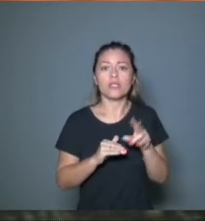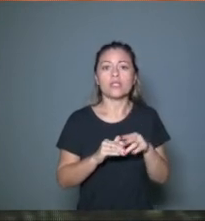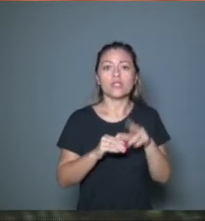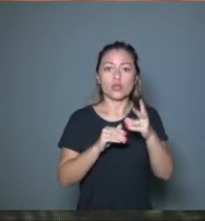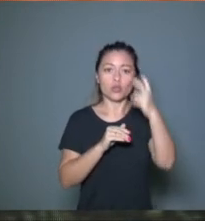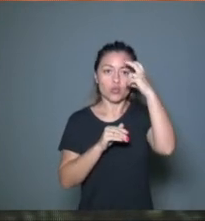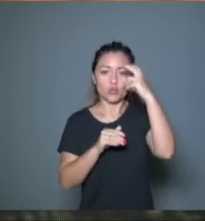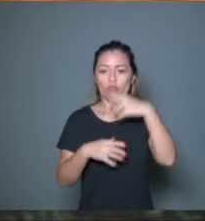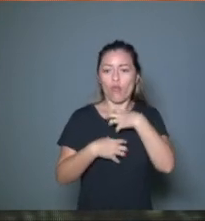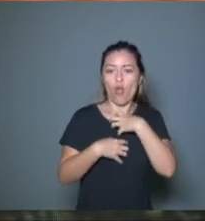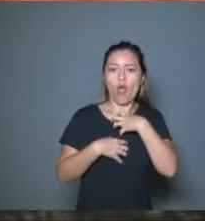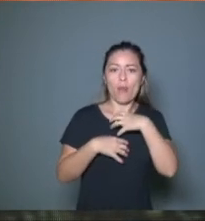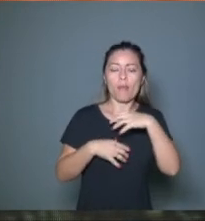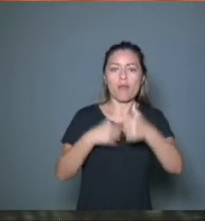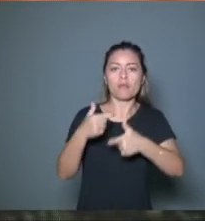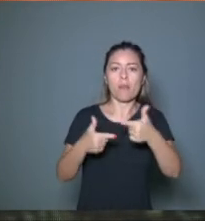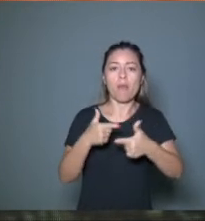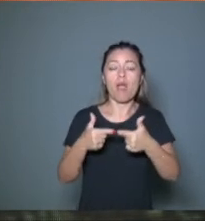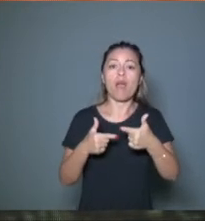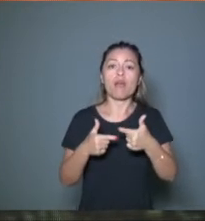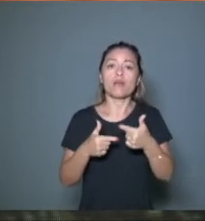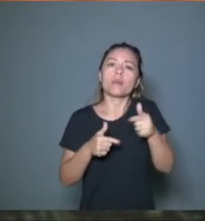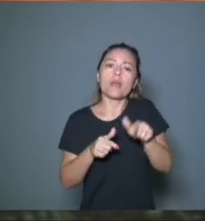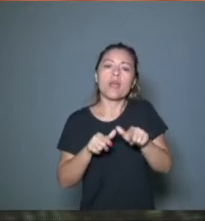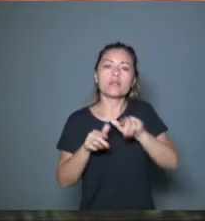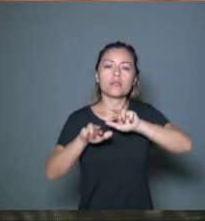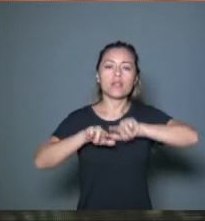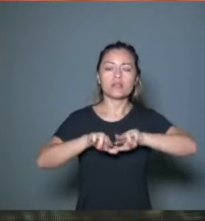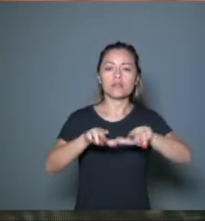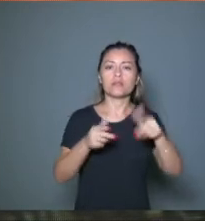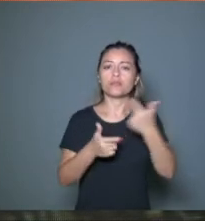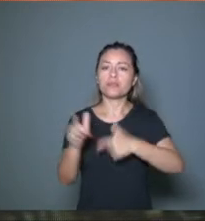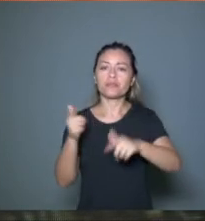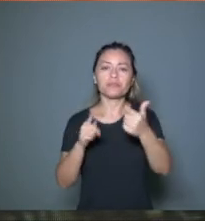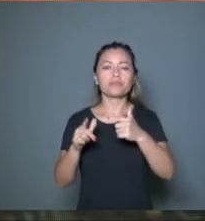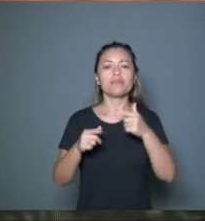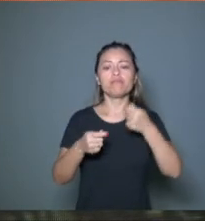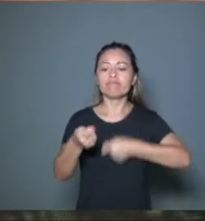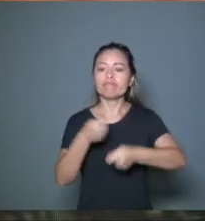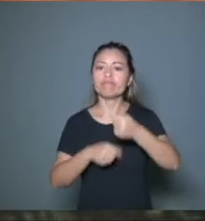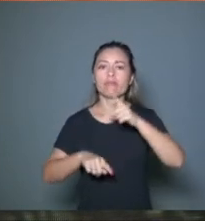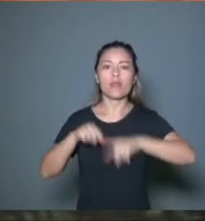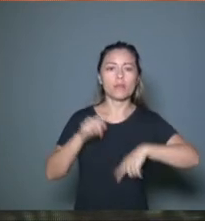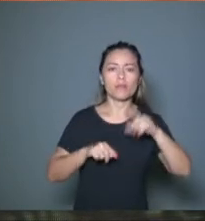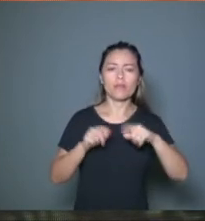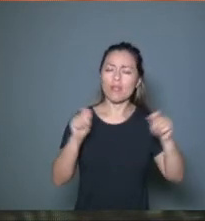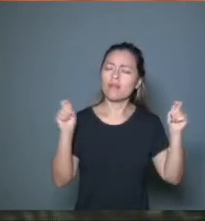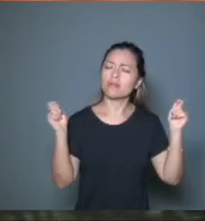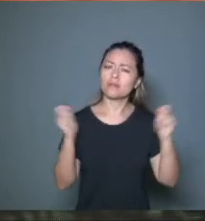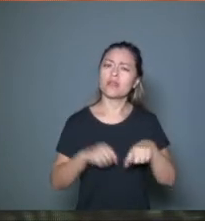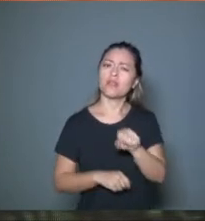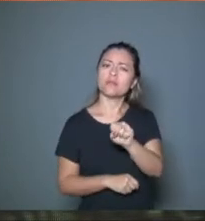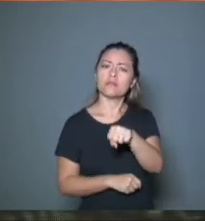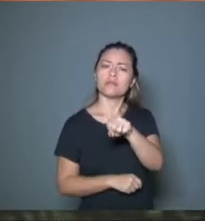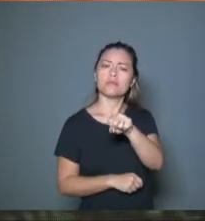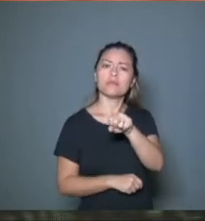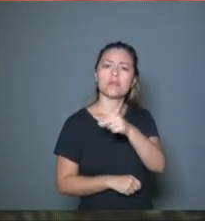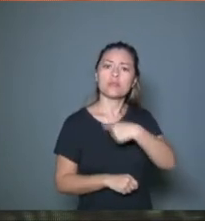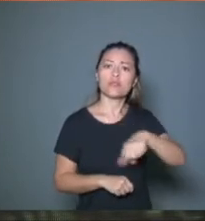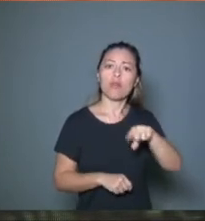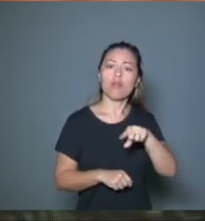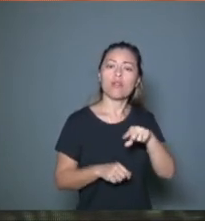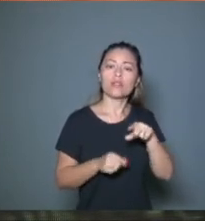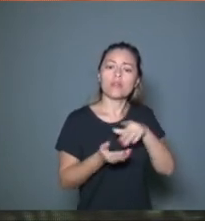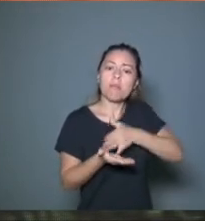expanded, and we can create more value there. And diversification of other businesses and crops is always